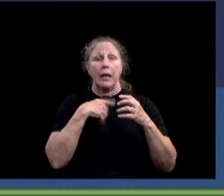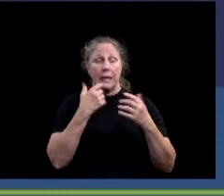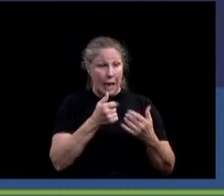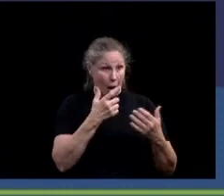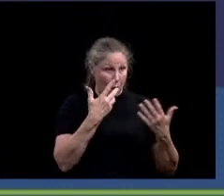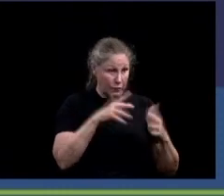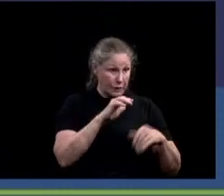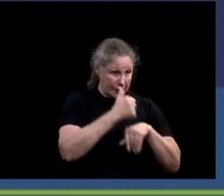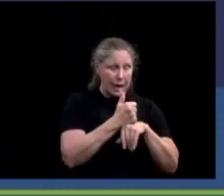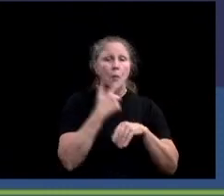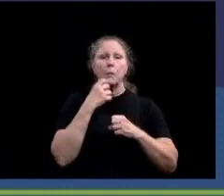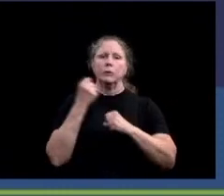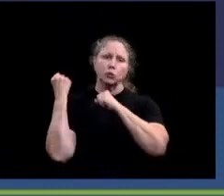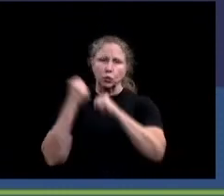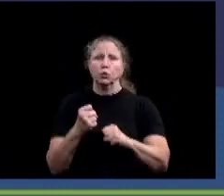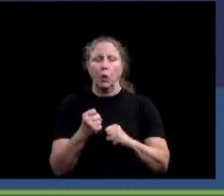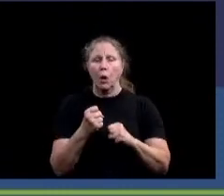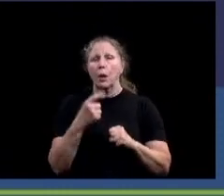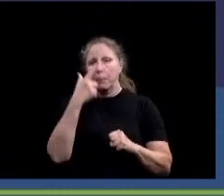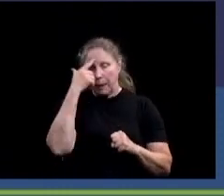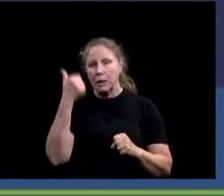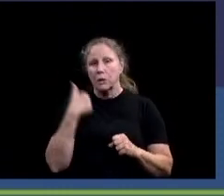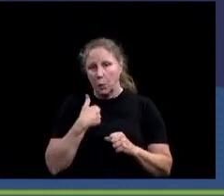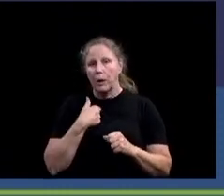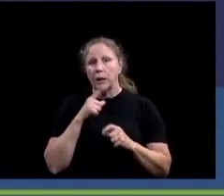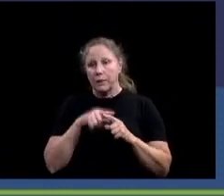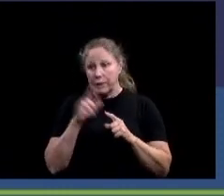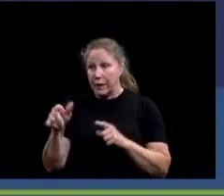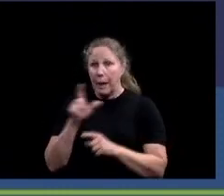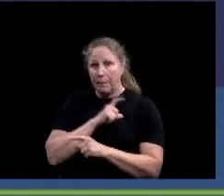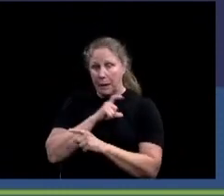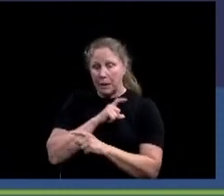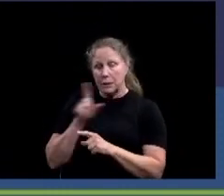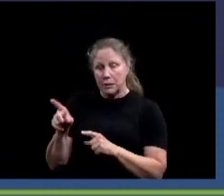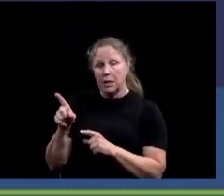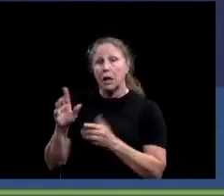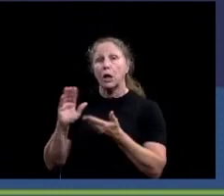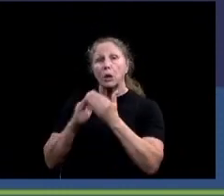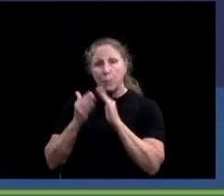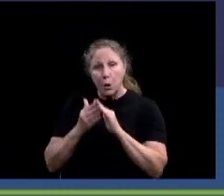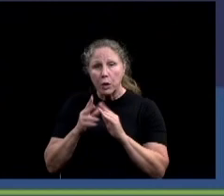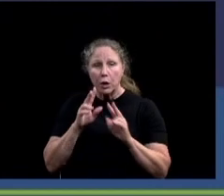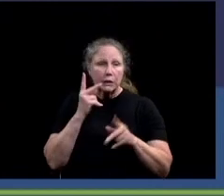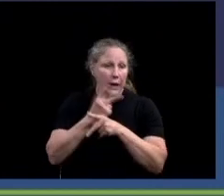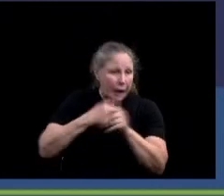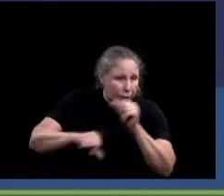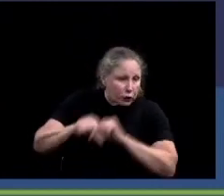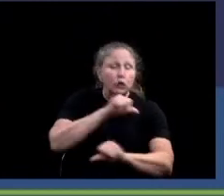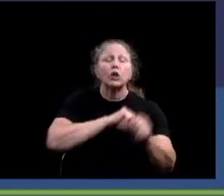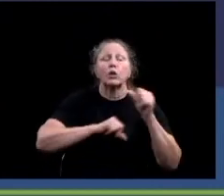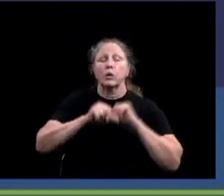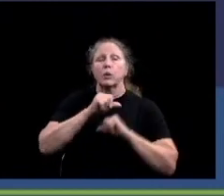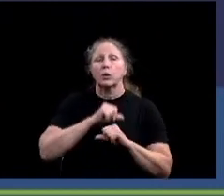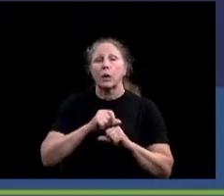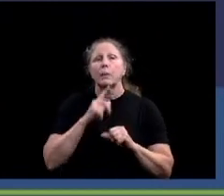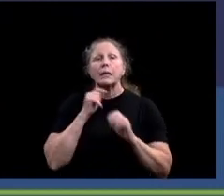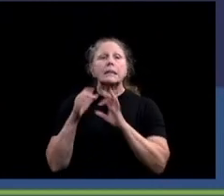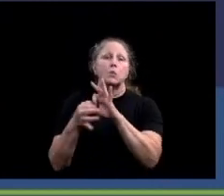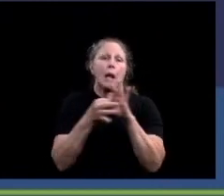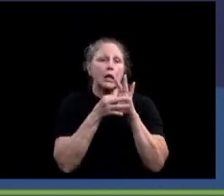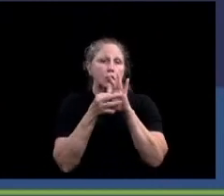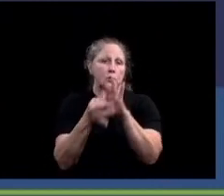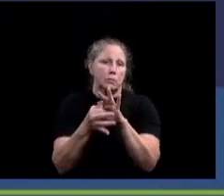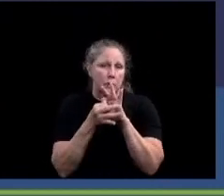grow the efforts of community policing, neighborhood policing, because it's relational. I mean, I get the law is the law and these